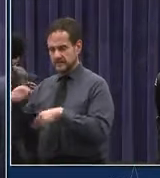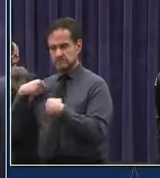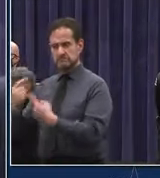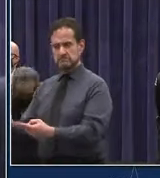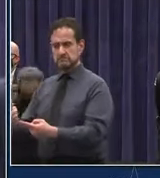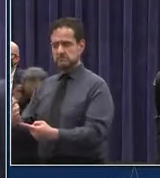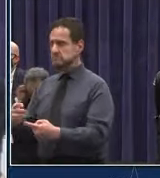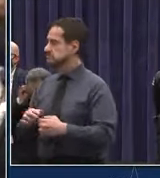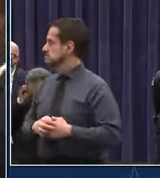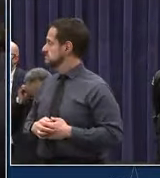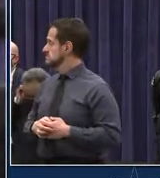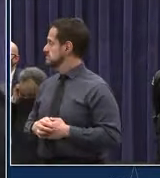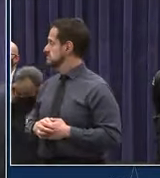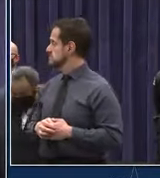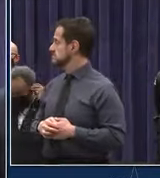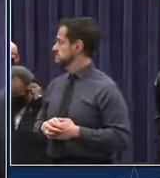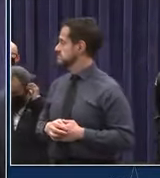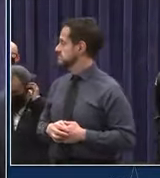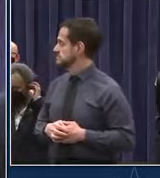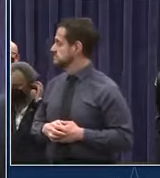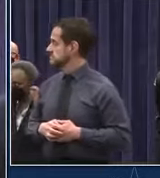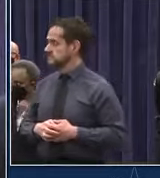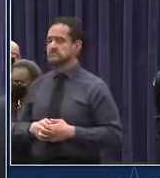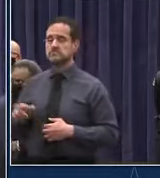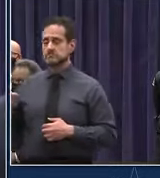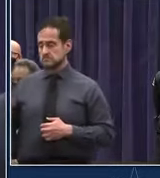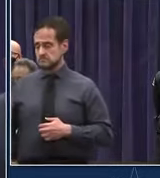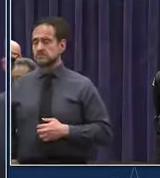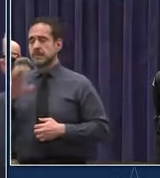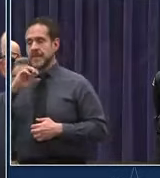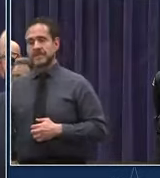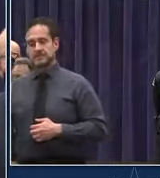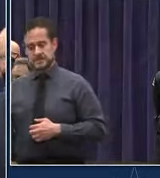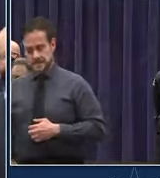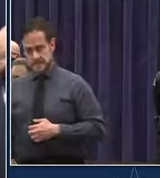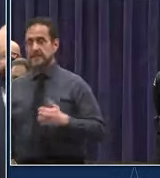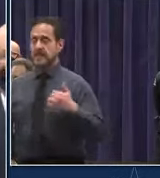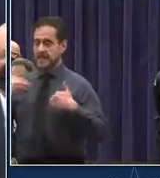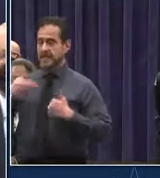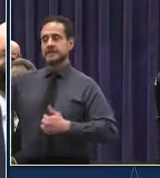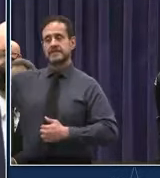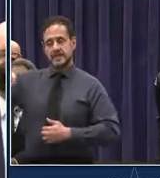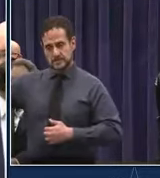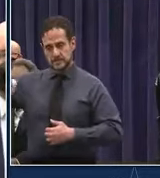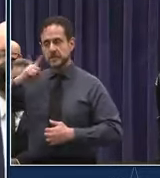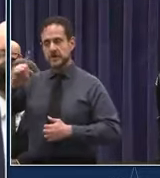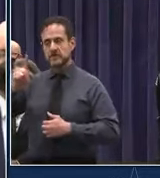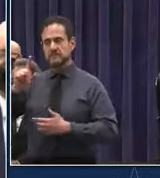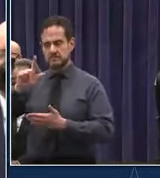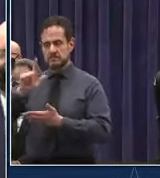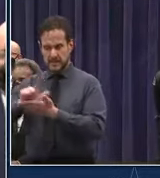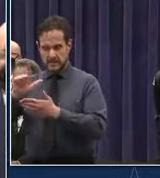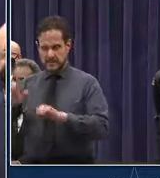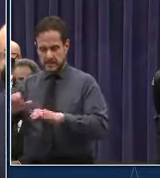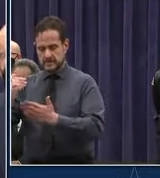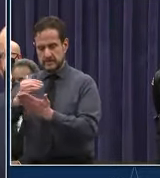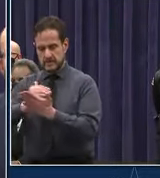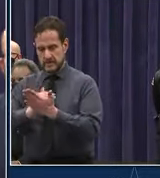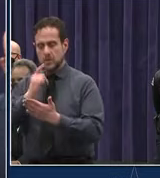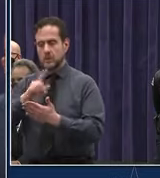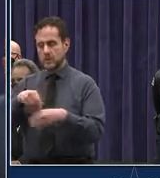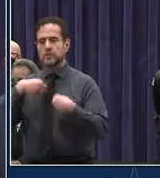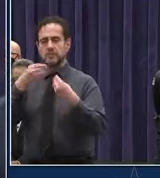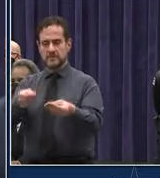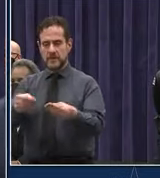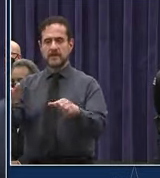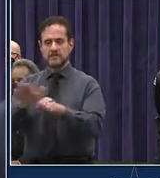Dana Kozloff, CBS 2 News. First, this perhaps is either for the superintendent, mayor, or the state's attorney. Can you please tell